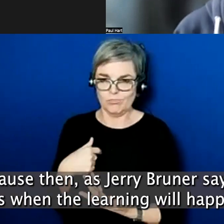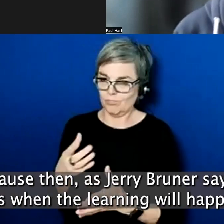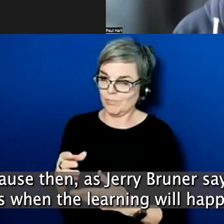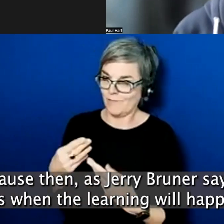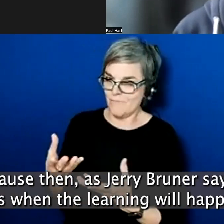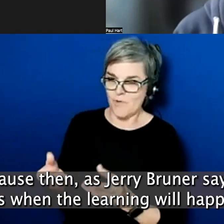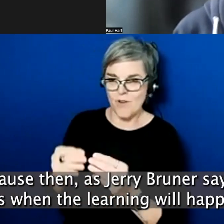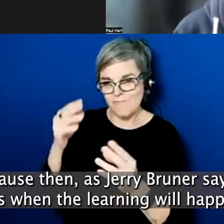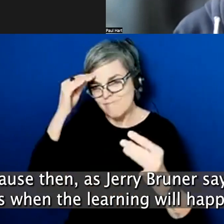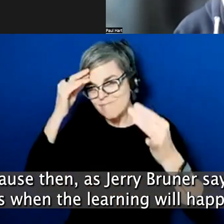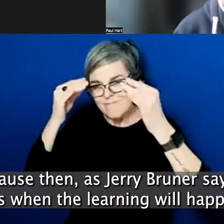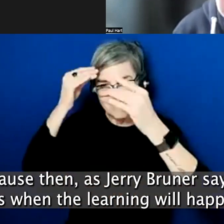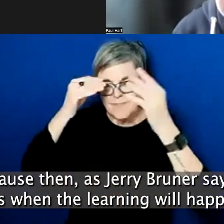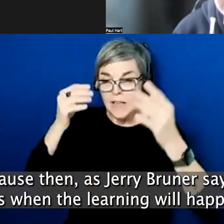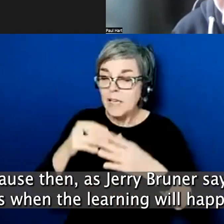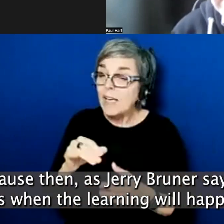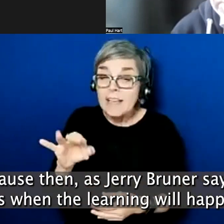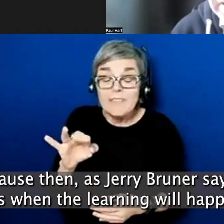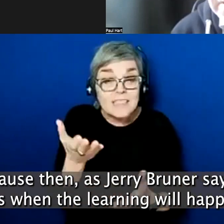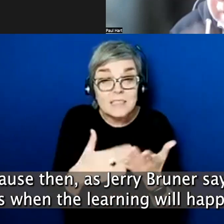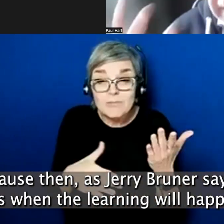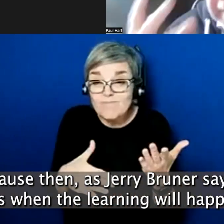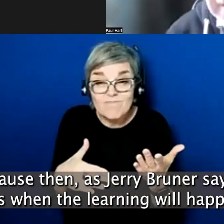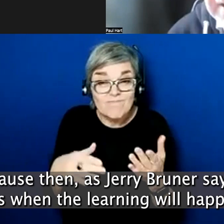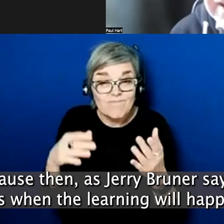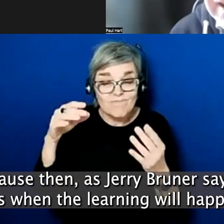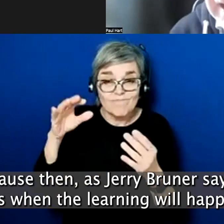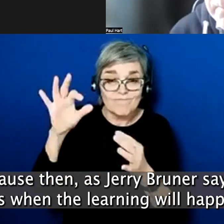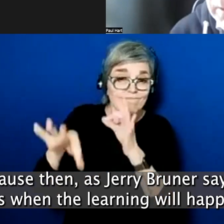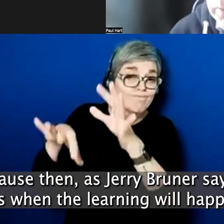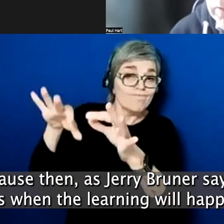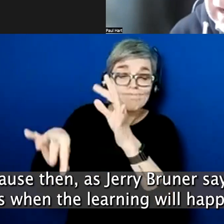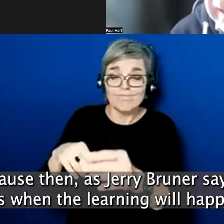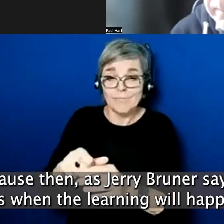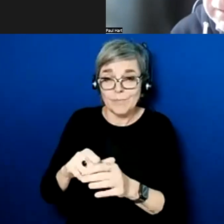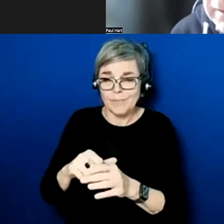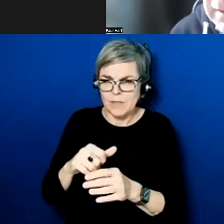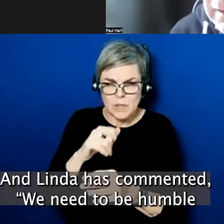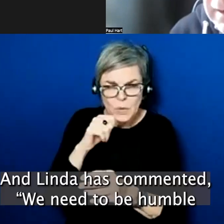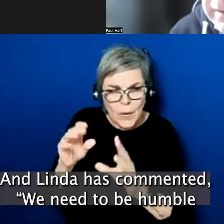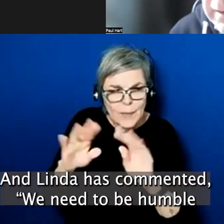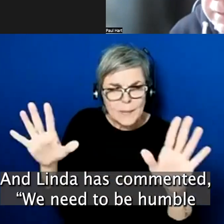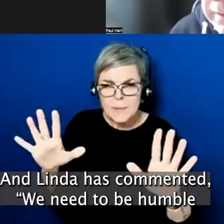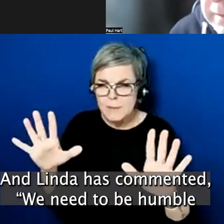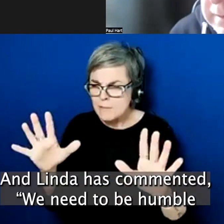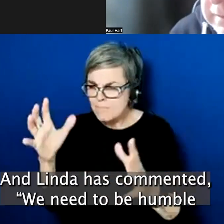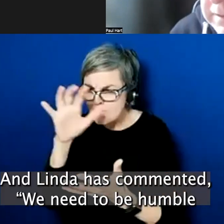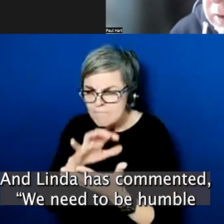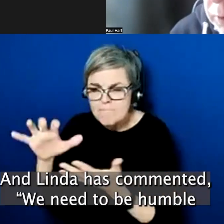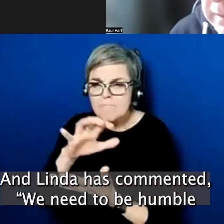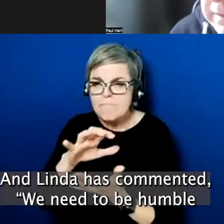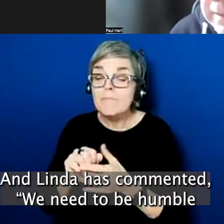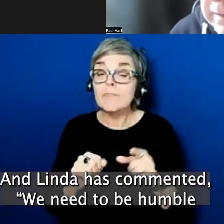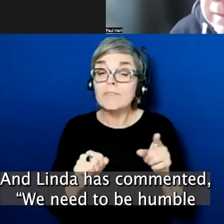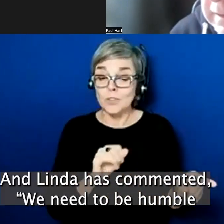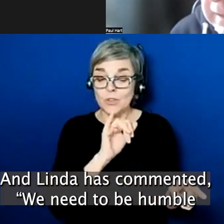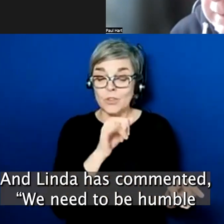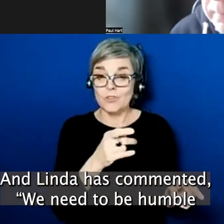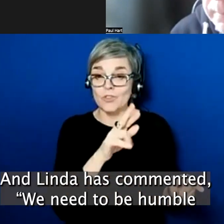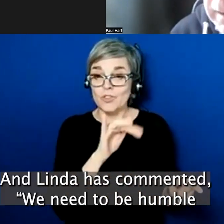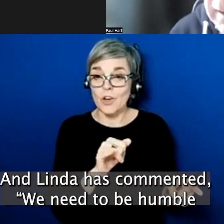better, because then, as Jerry Bruner says, that's when the learning will happen. And Linda has